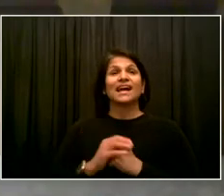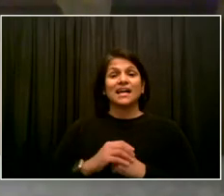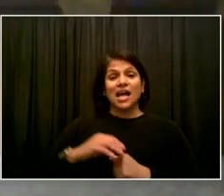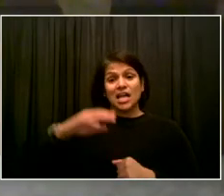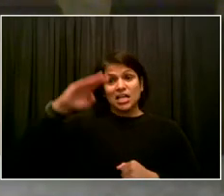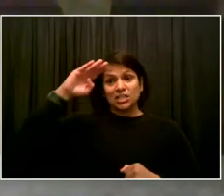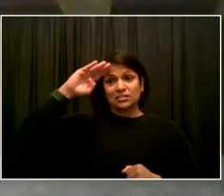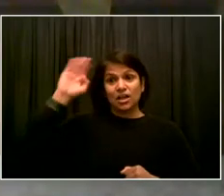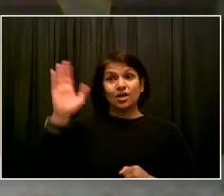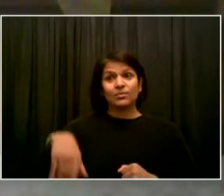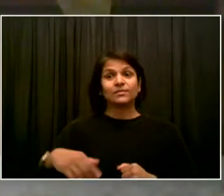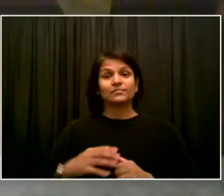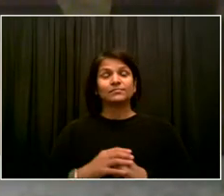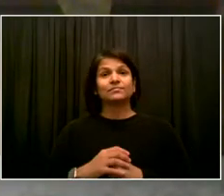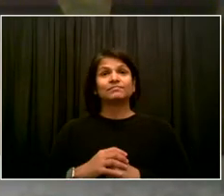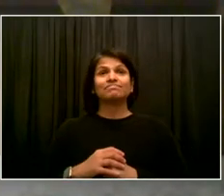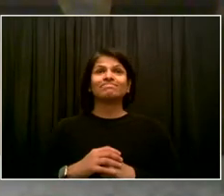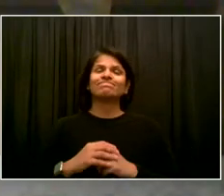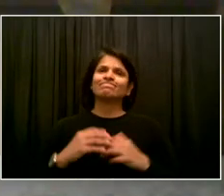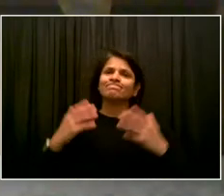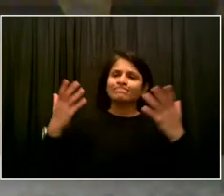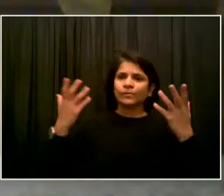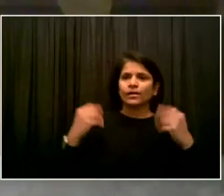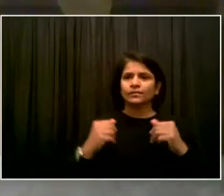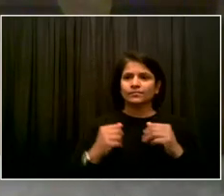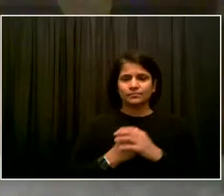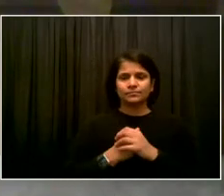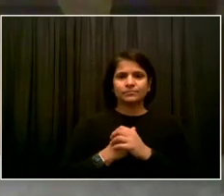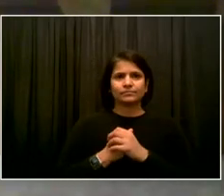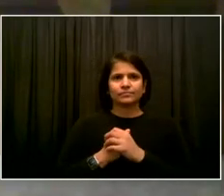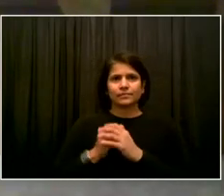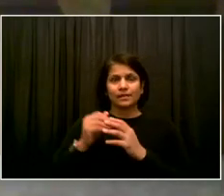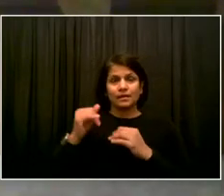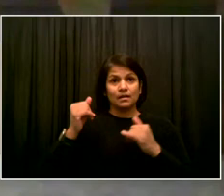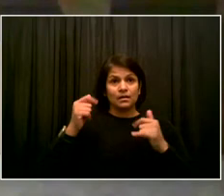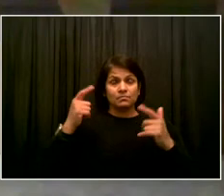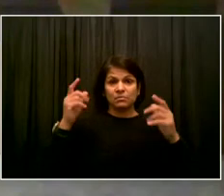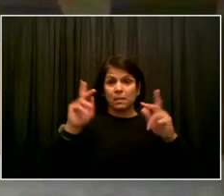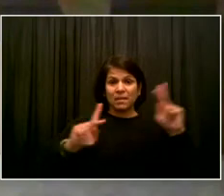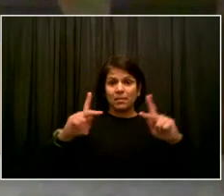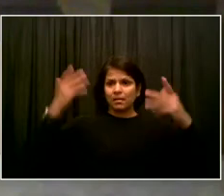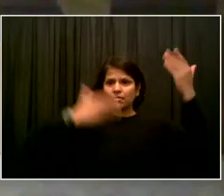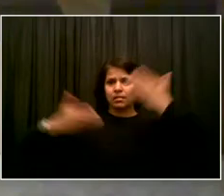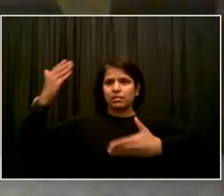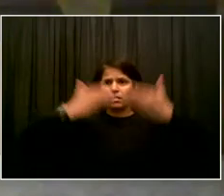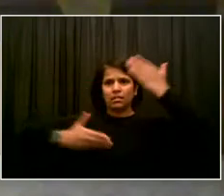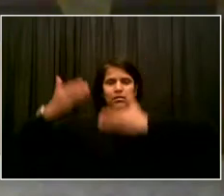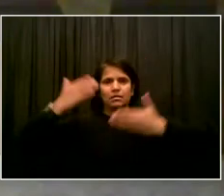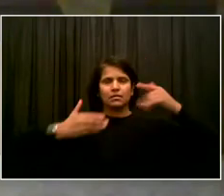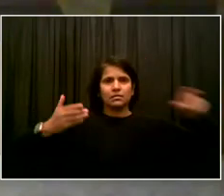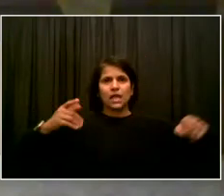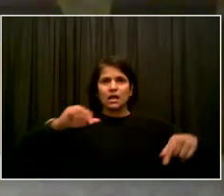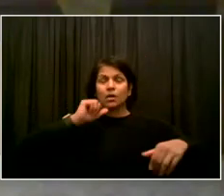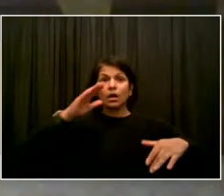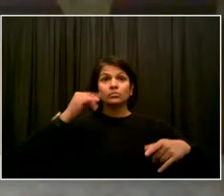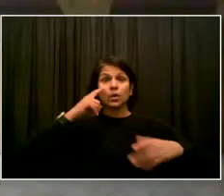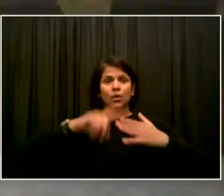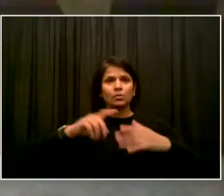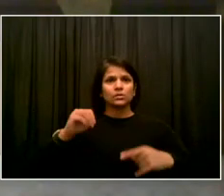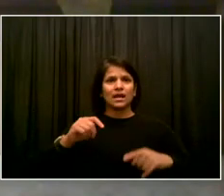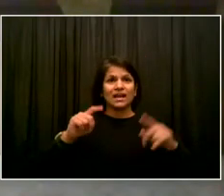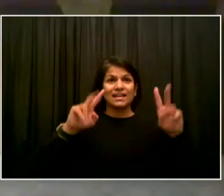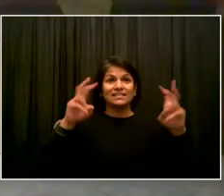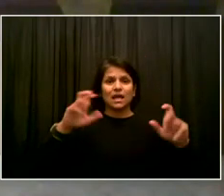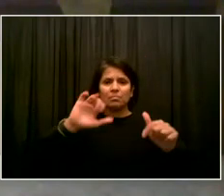what has been taking place behind the scene of these last few